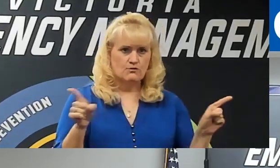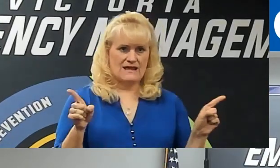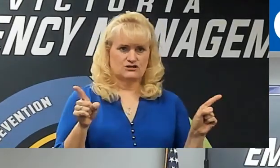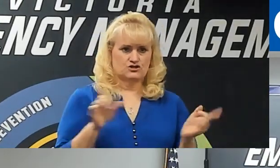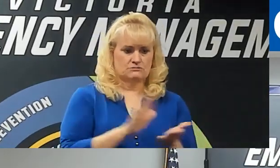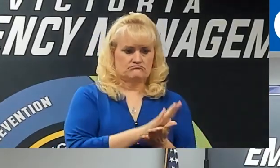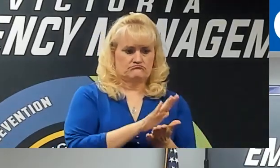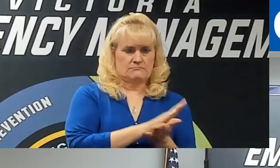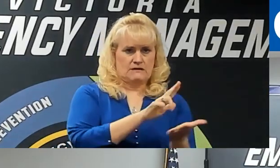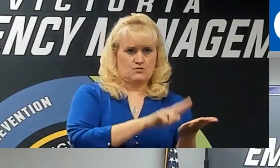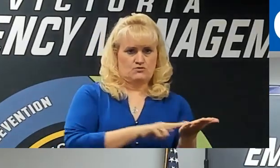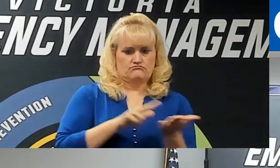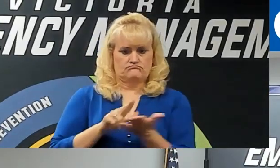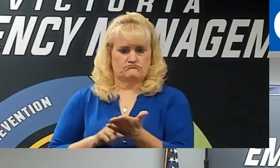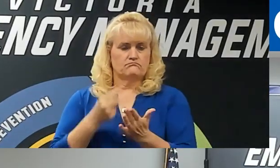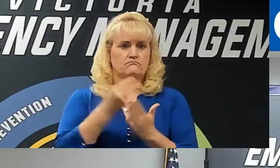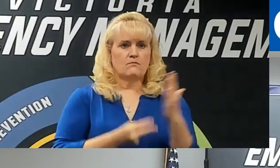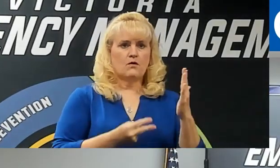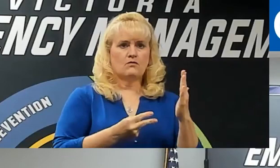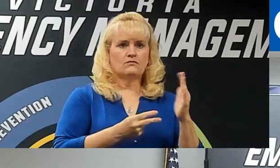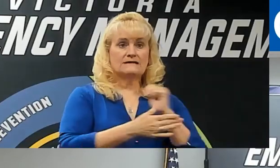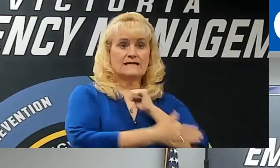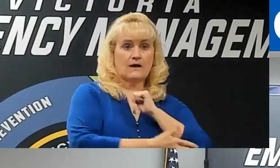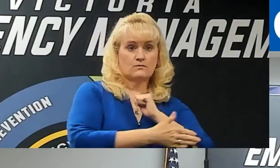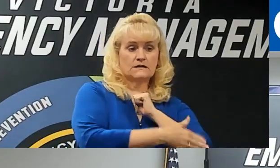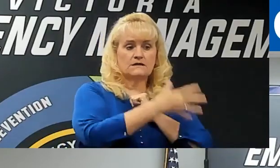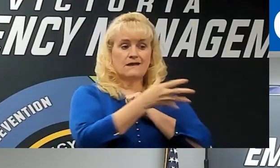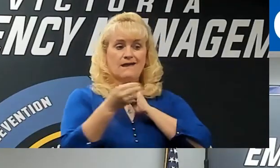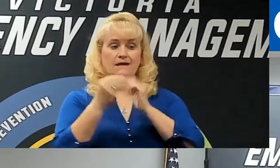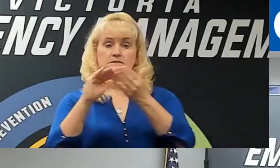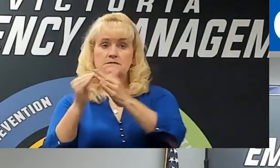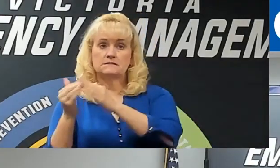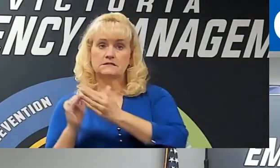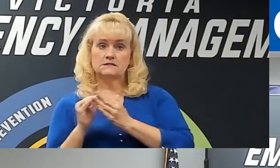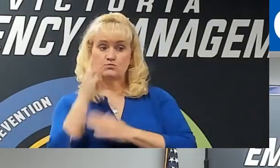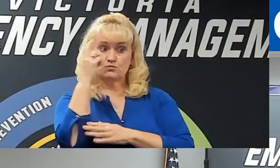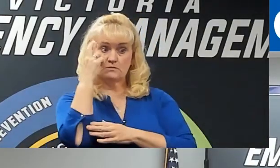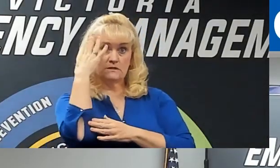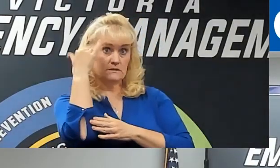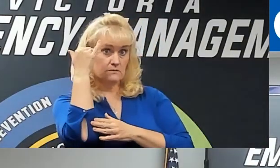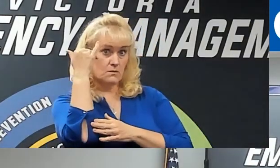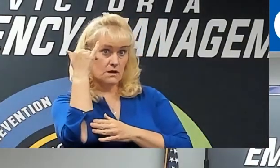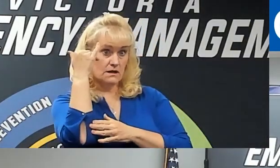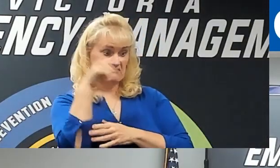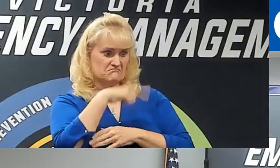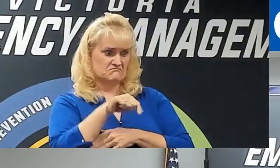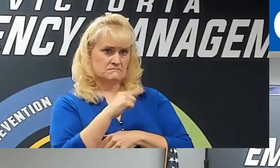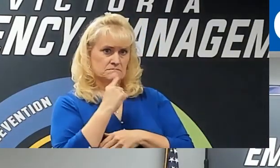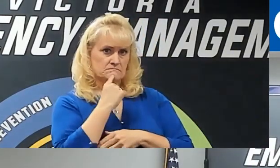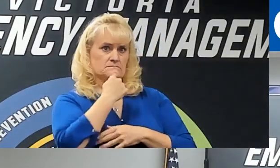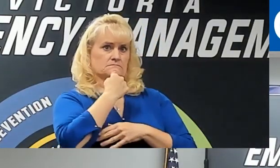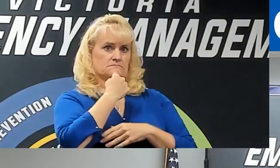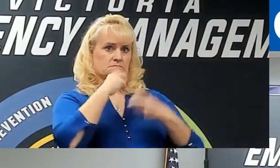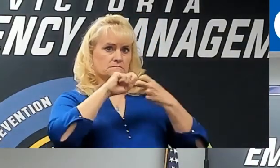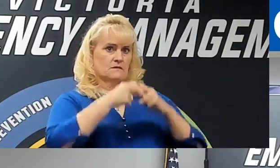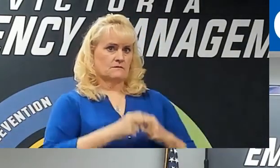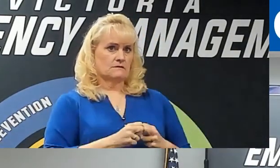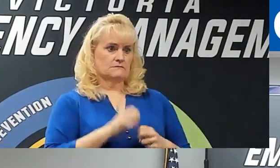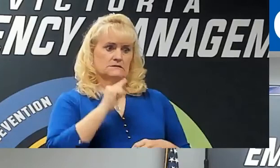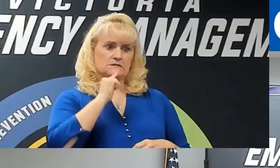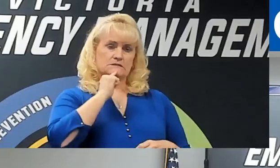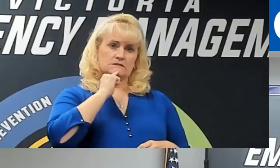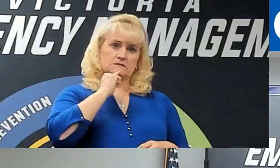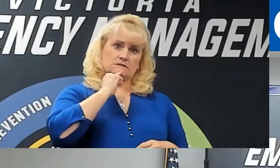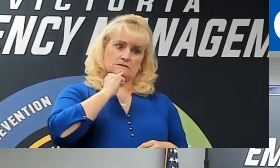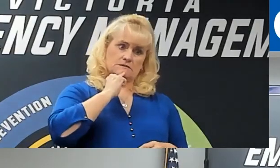county and the city. And the reason for that primarily is this is a serious situation. This is a